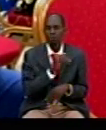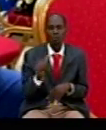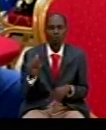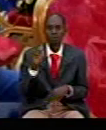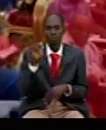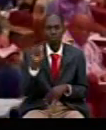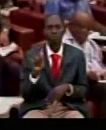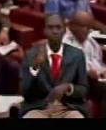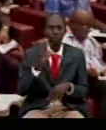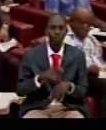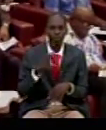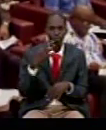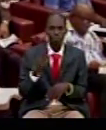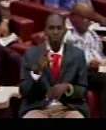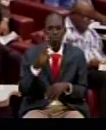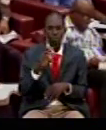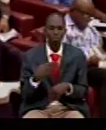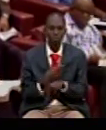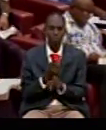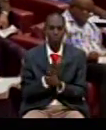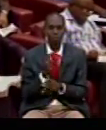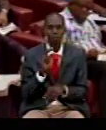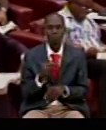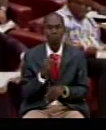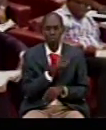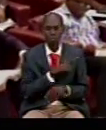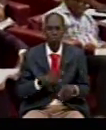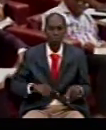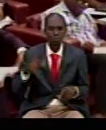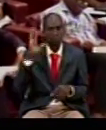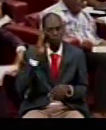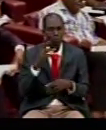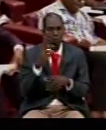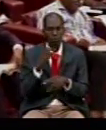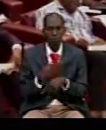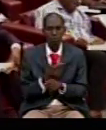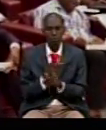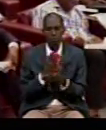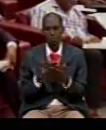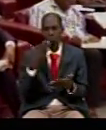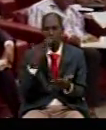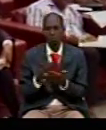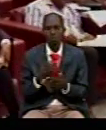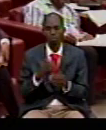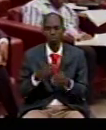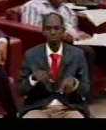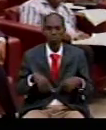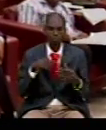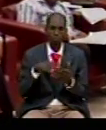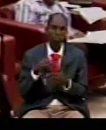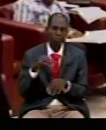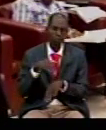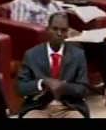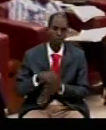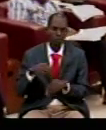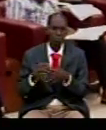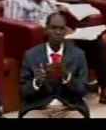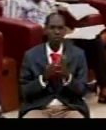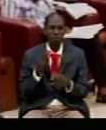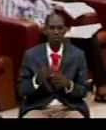of reproduction. The Lord will reproduce something good in your life tonight. Nobody is living